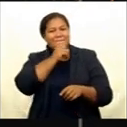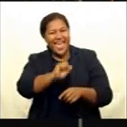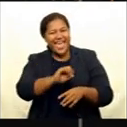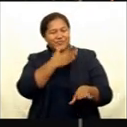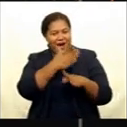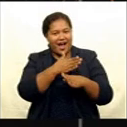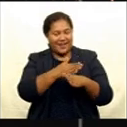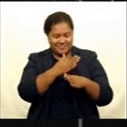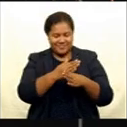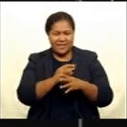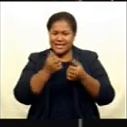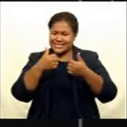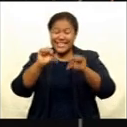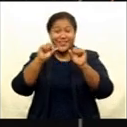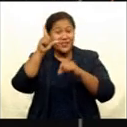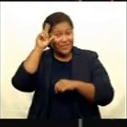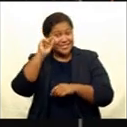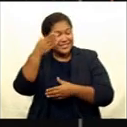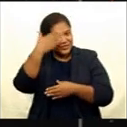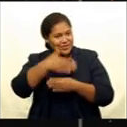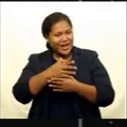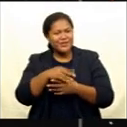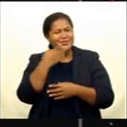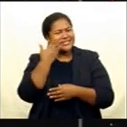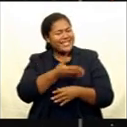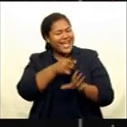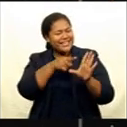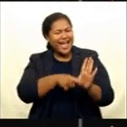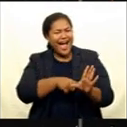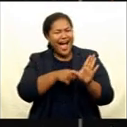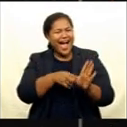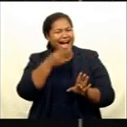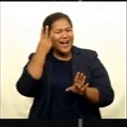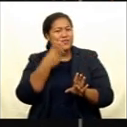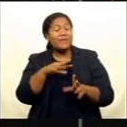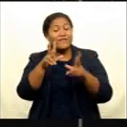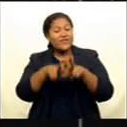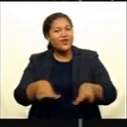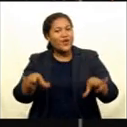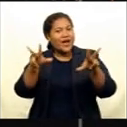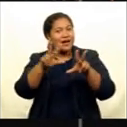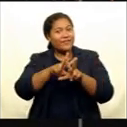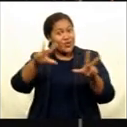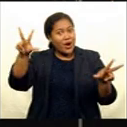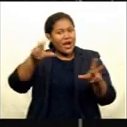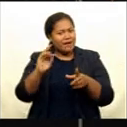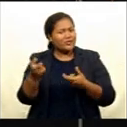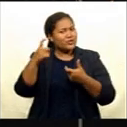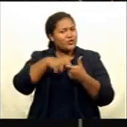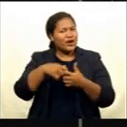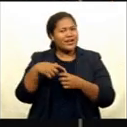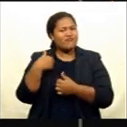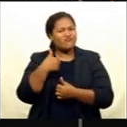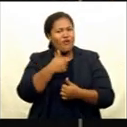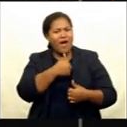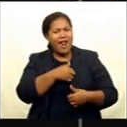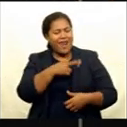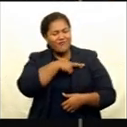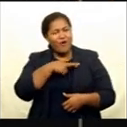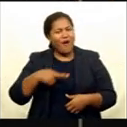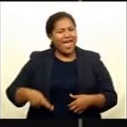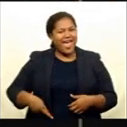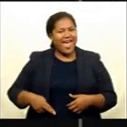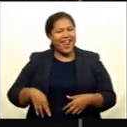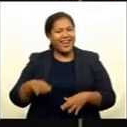our Successful Fijian tonight, we feature a young Vanuatu lass who joined the Royal Australian Navy as a communications